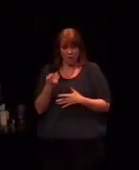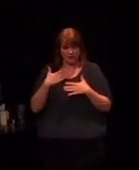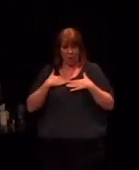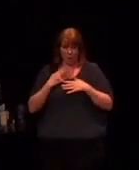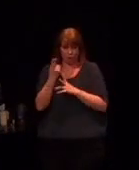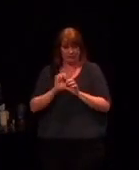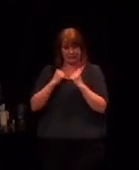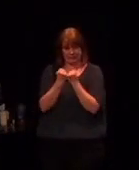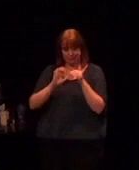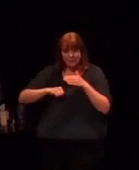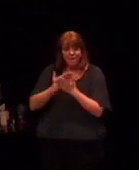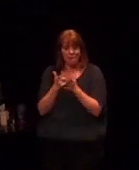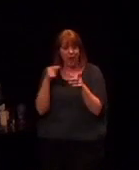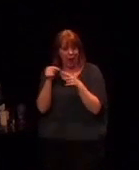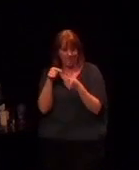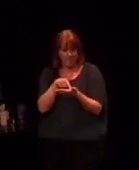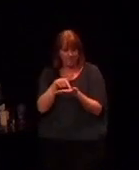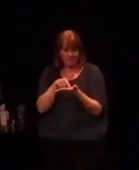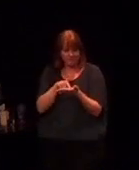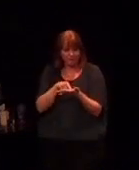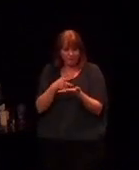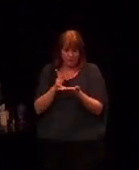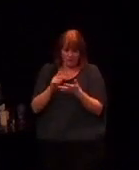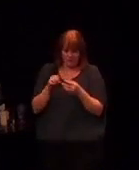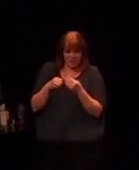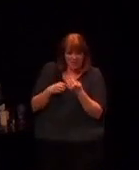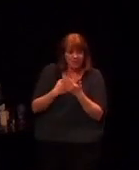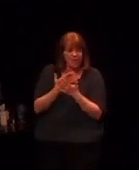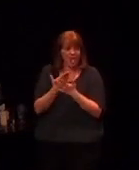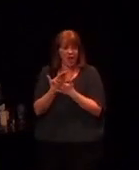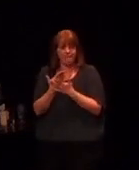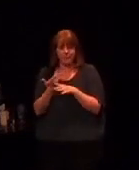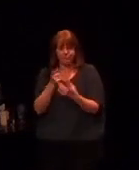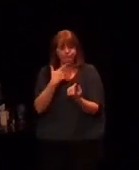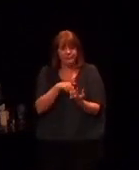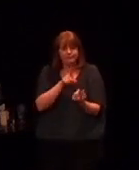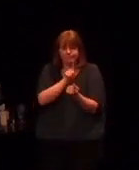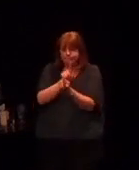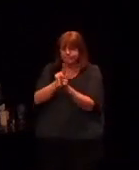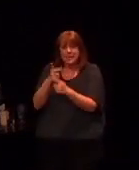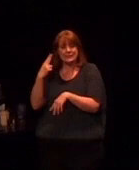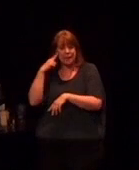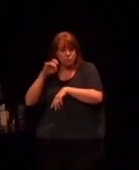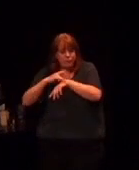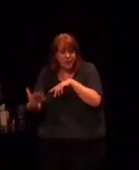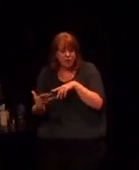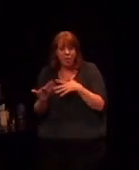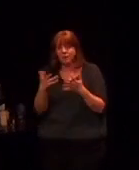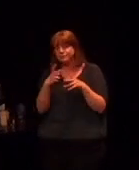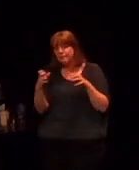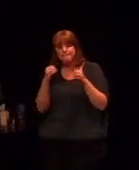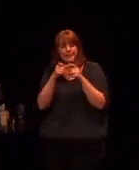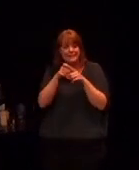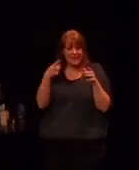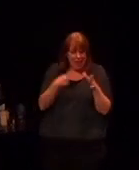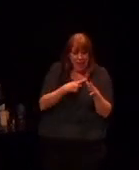creative team to actually develop it, speak to deaf professionals as well, the British Deaf Association,